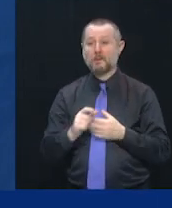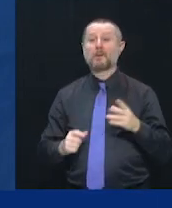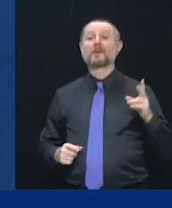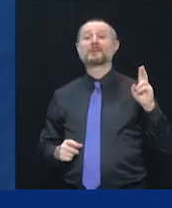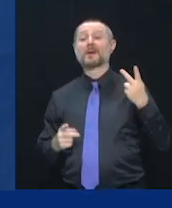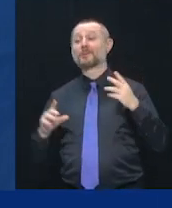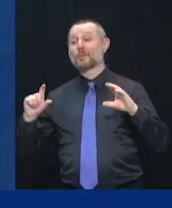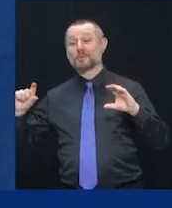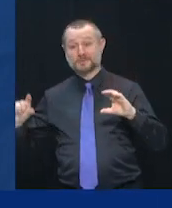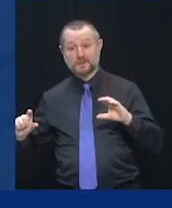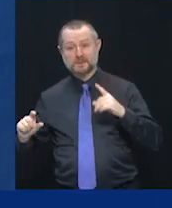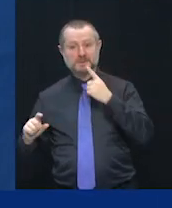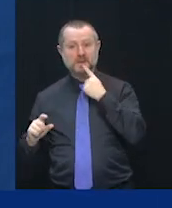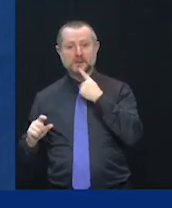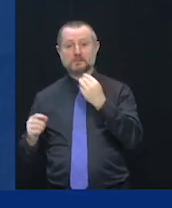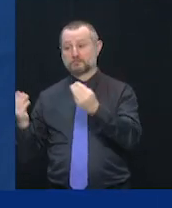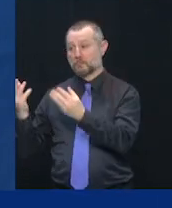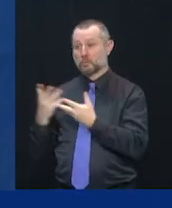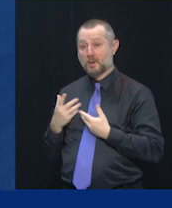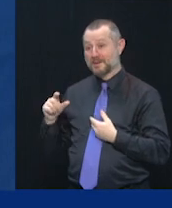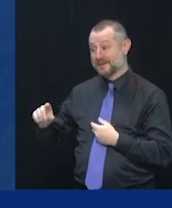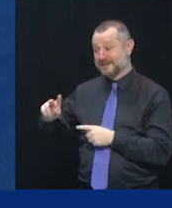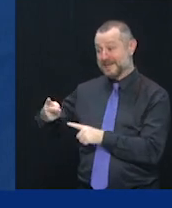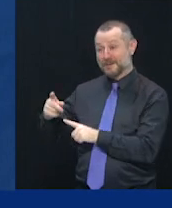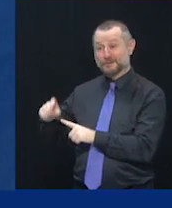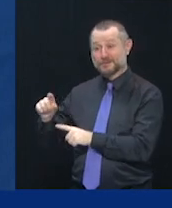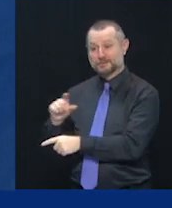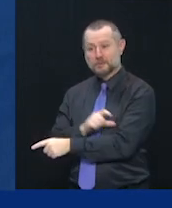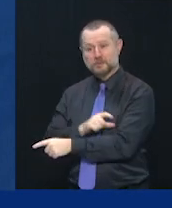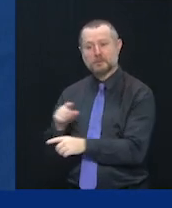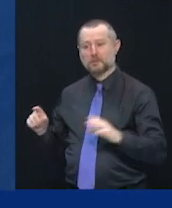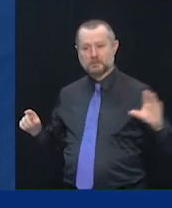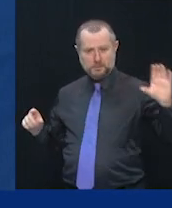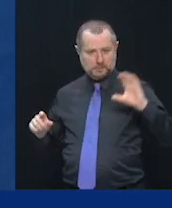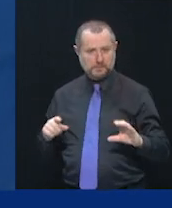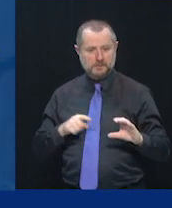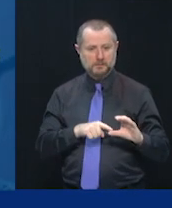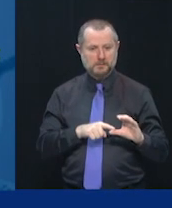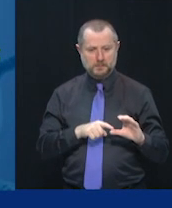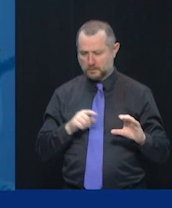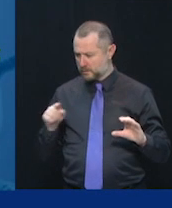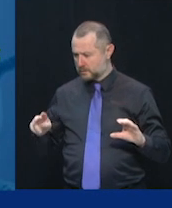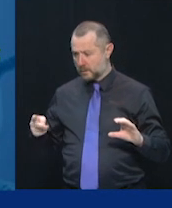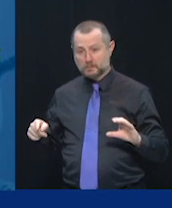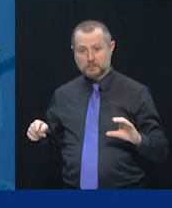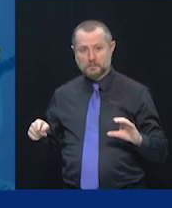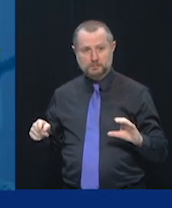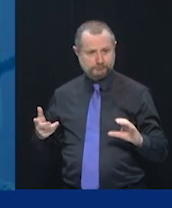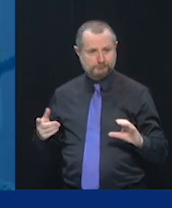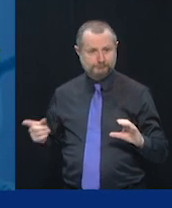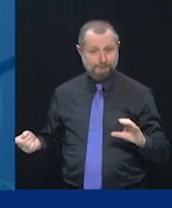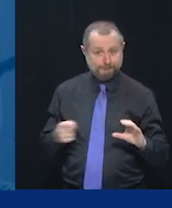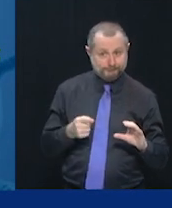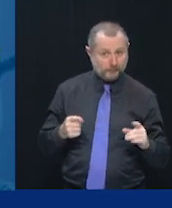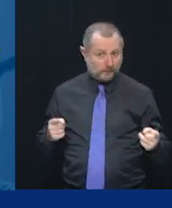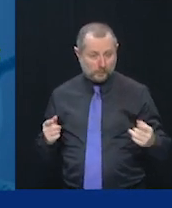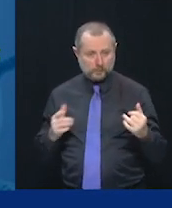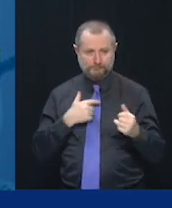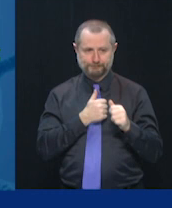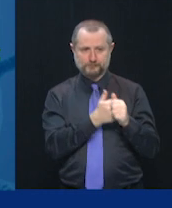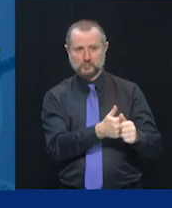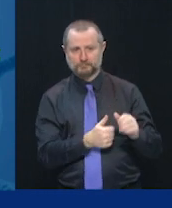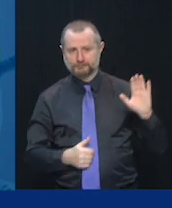say use the first dose for the first dose and the second dose for the second dose. That's why there's a first dose allocation, and that's why there's a second dose allocation.